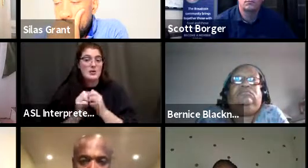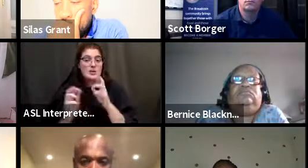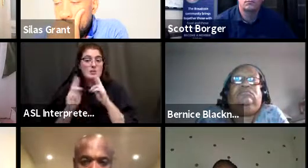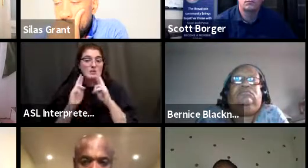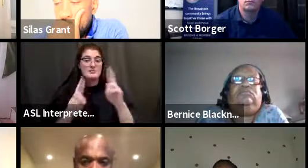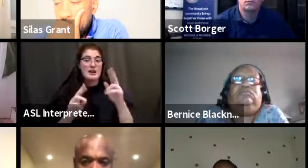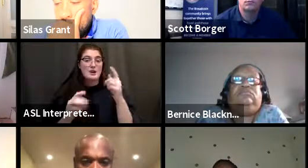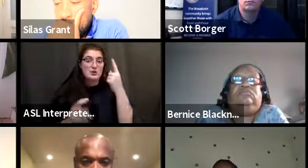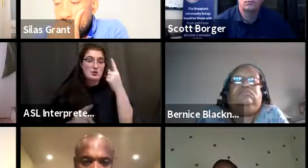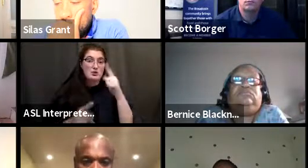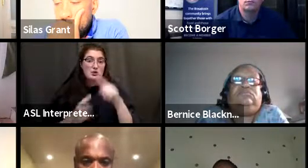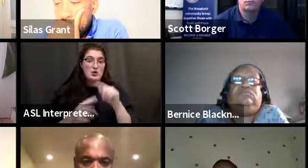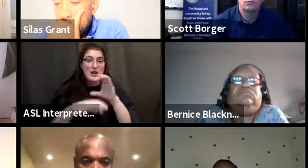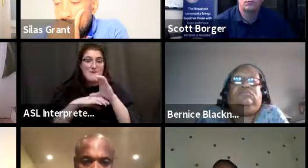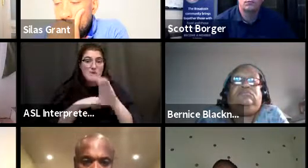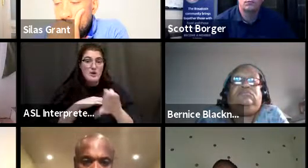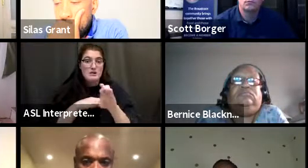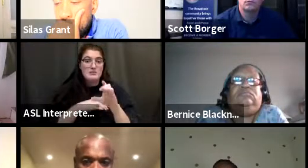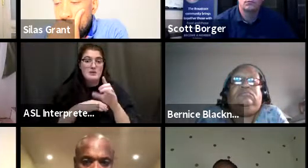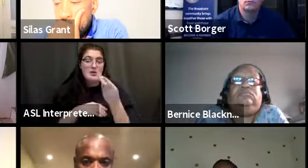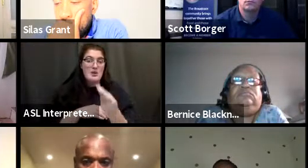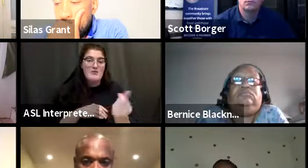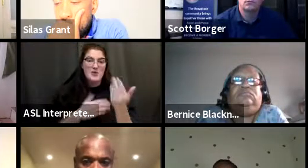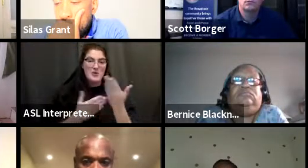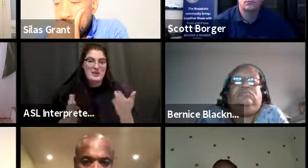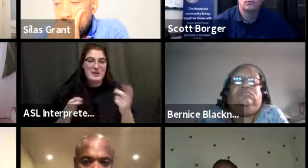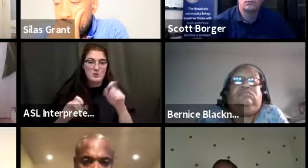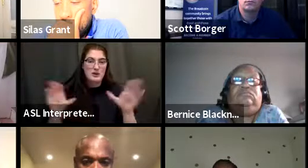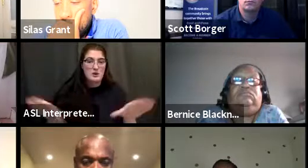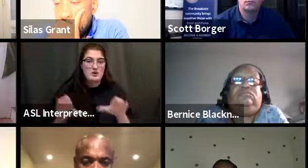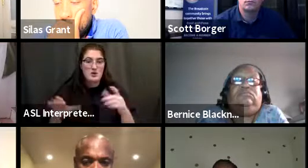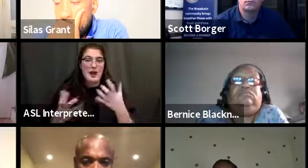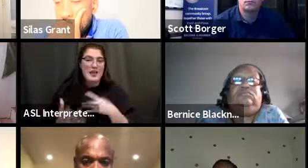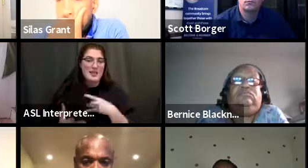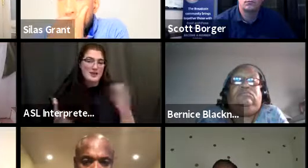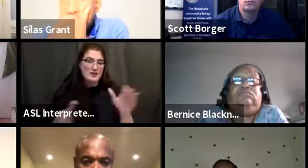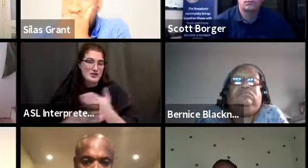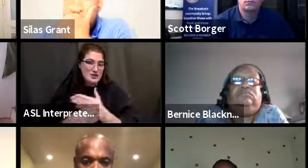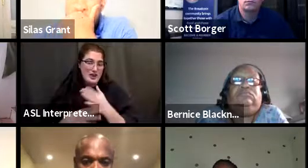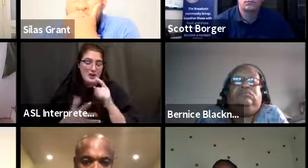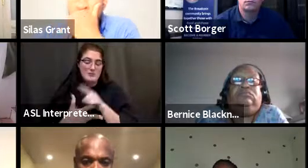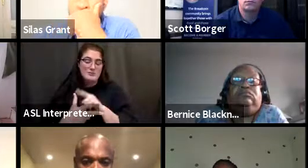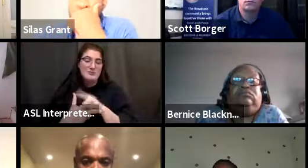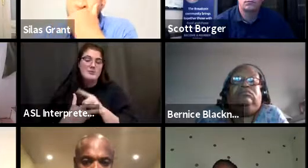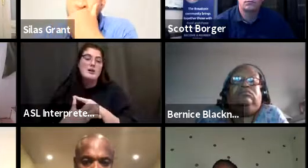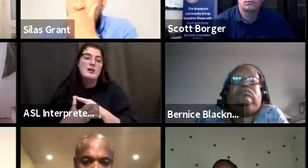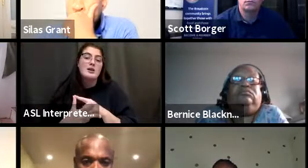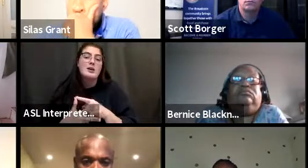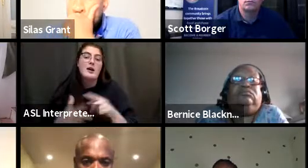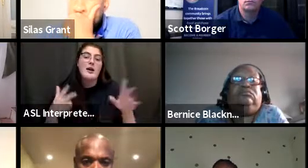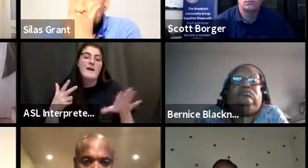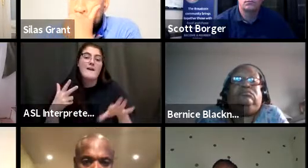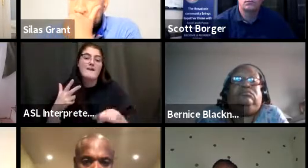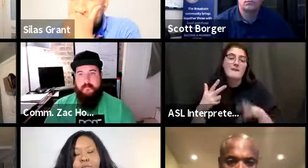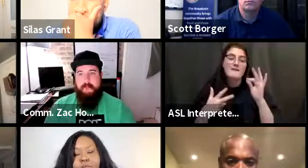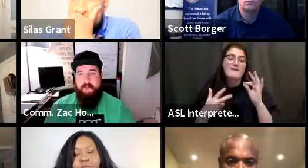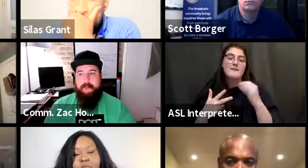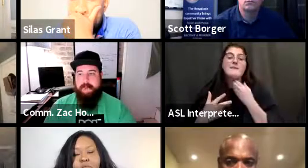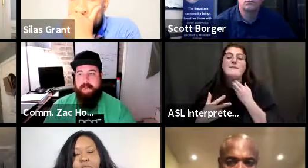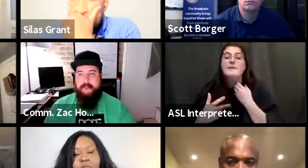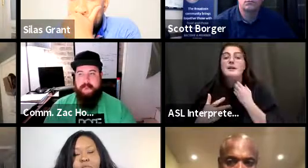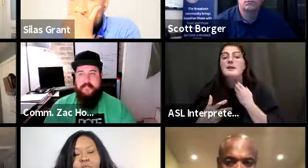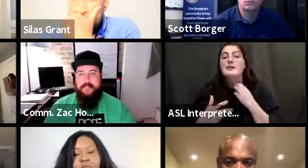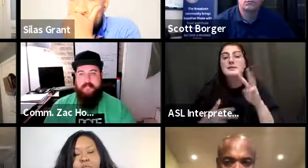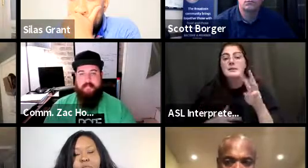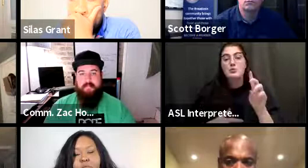few stages of an enforcement regime, and I would like to share that. One is fines that we issue,